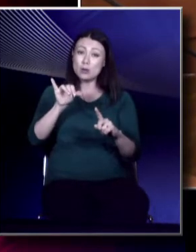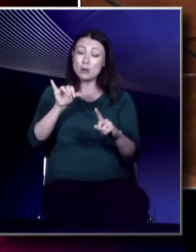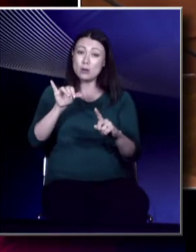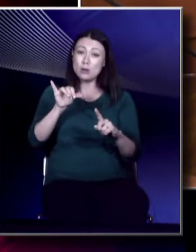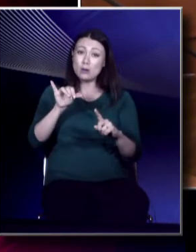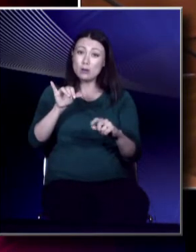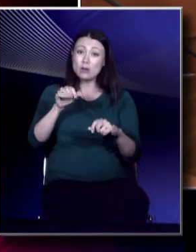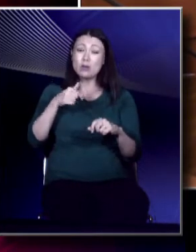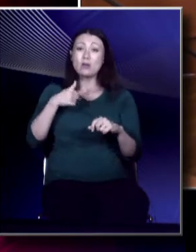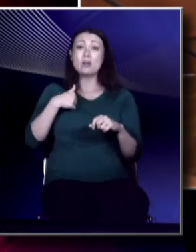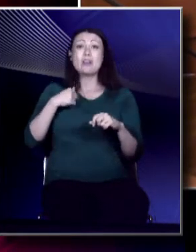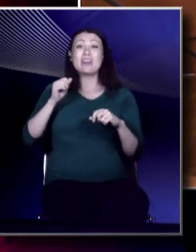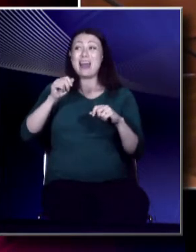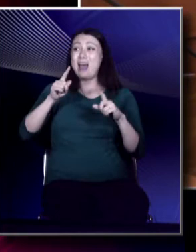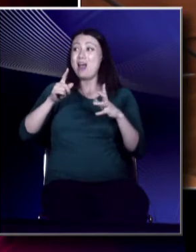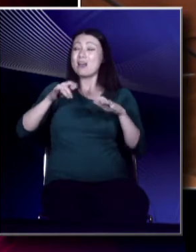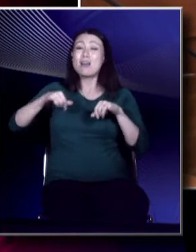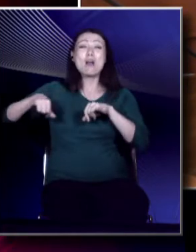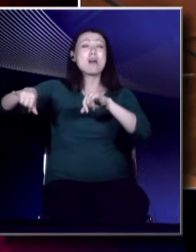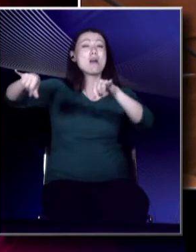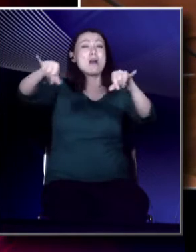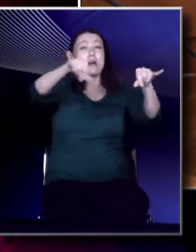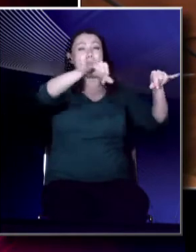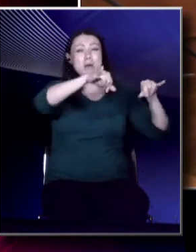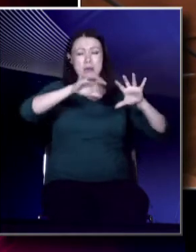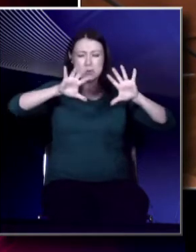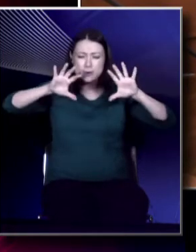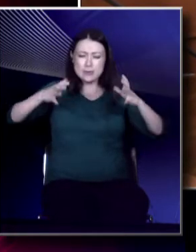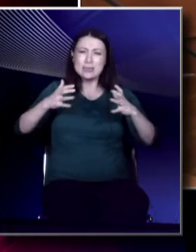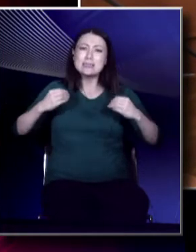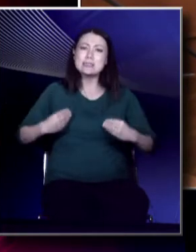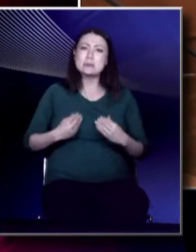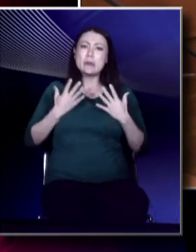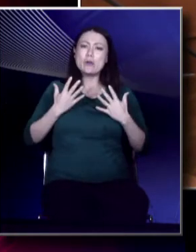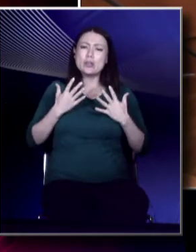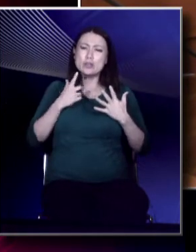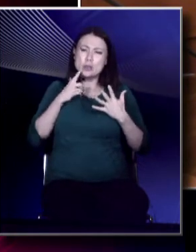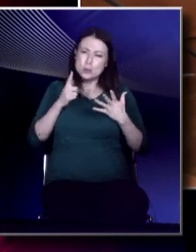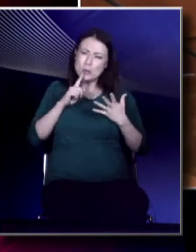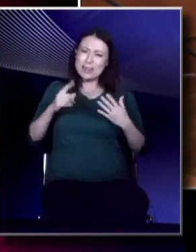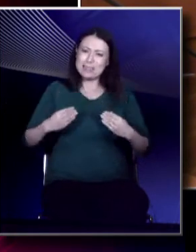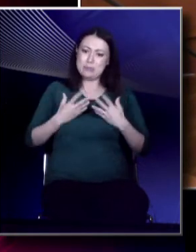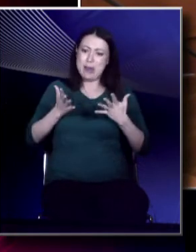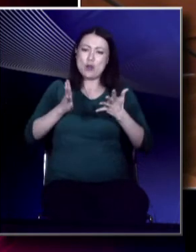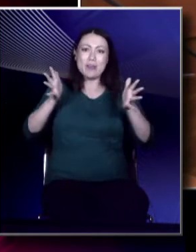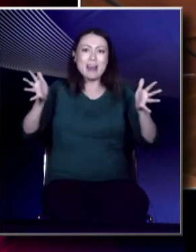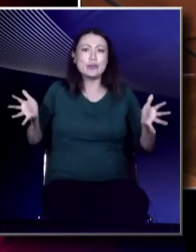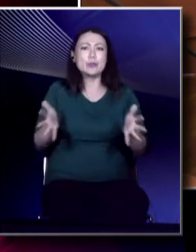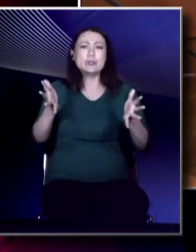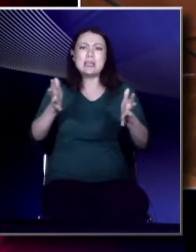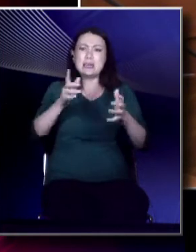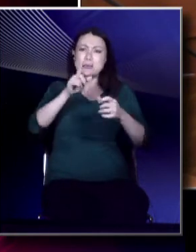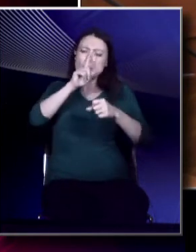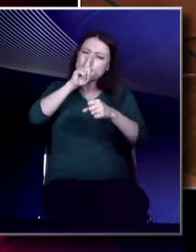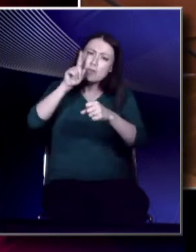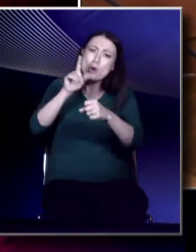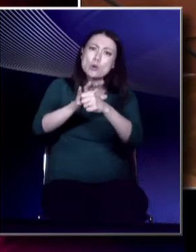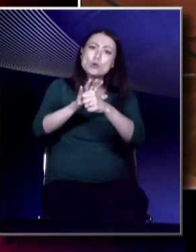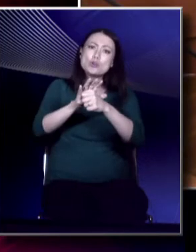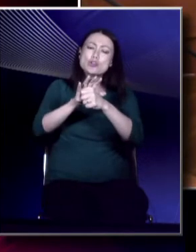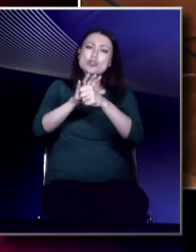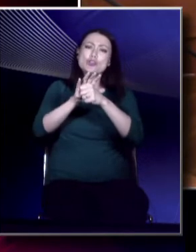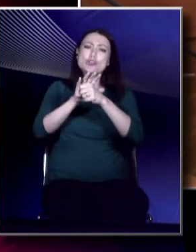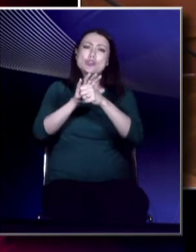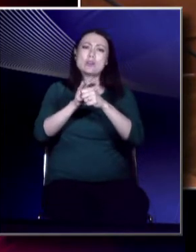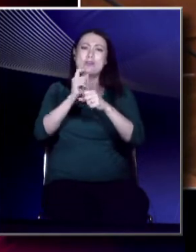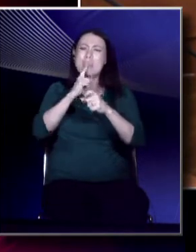the common spirit existing in members of a group and inspiring enthusiasm, inspiring devotion, strong regard for